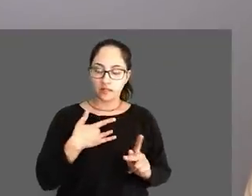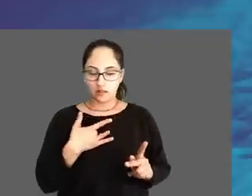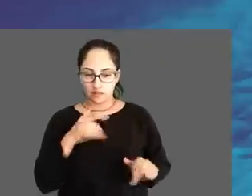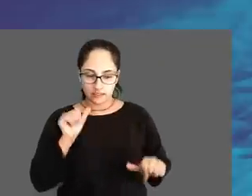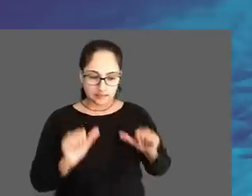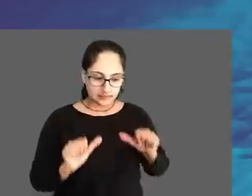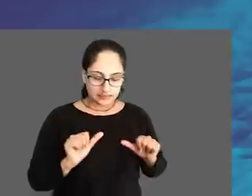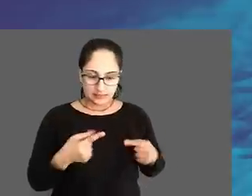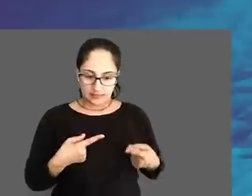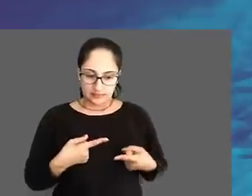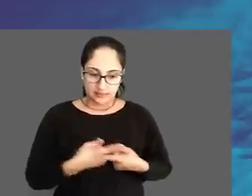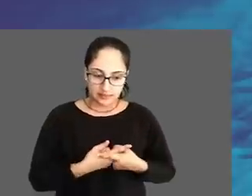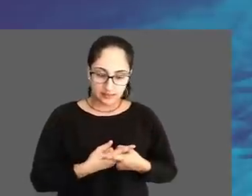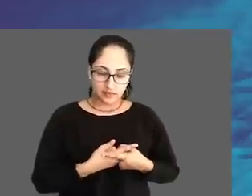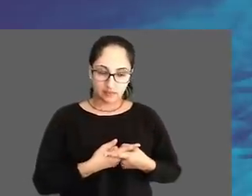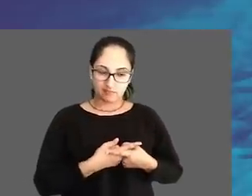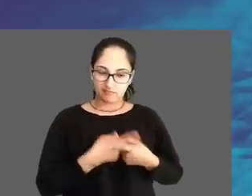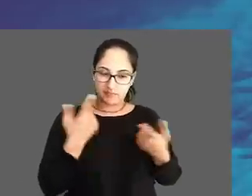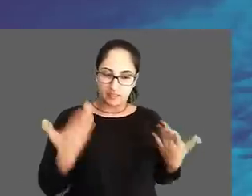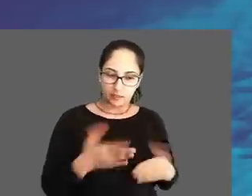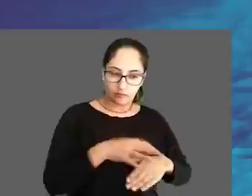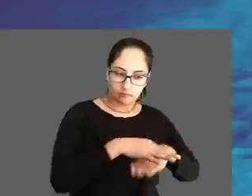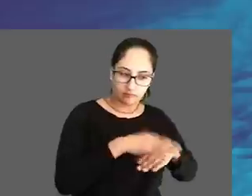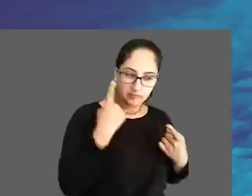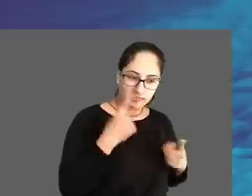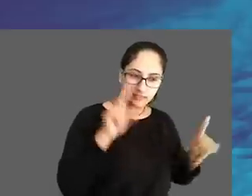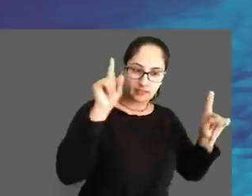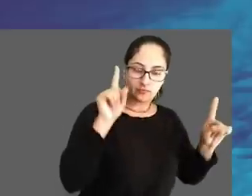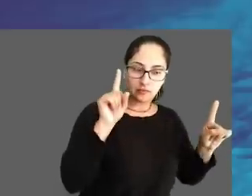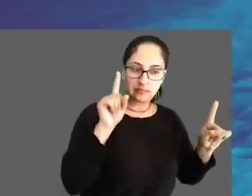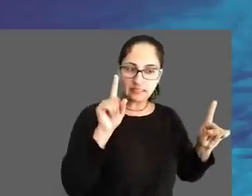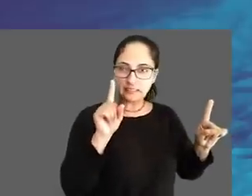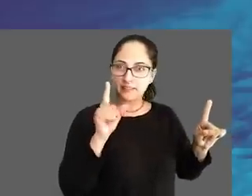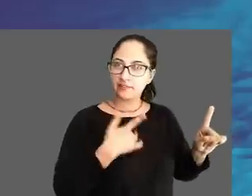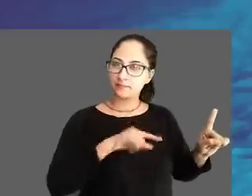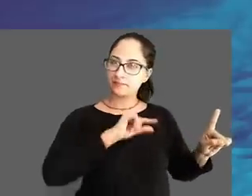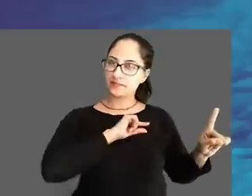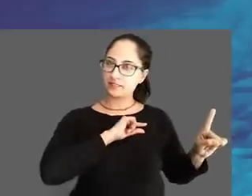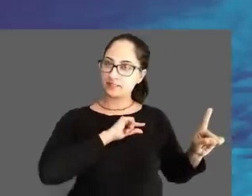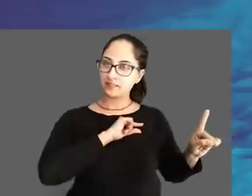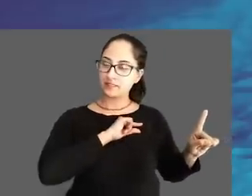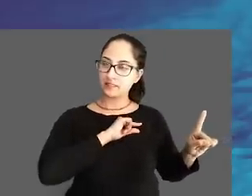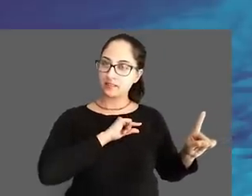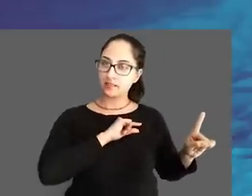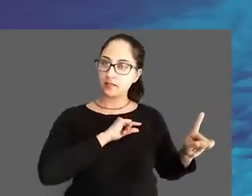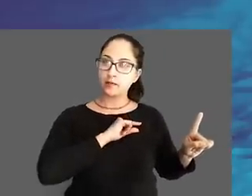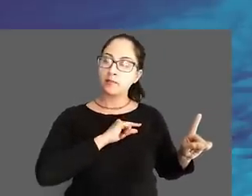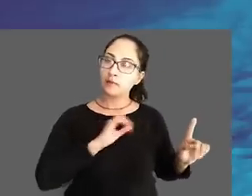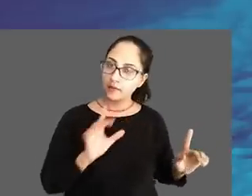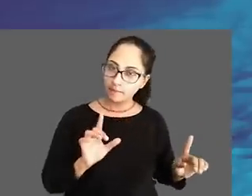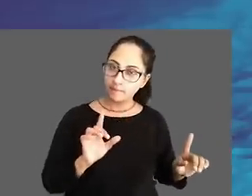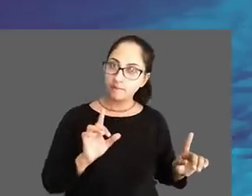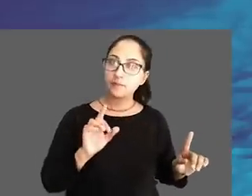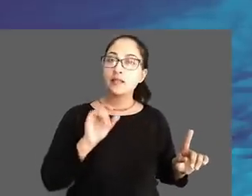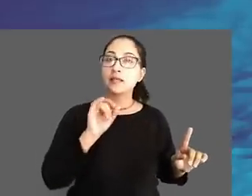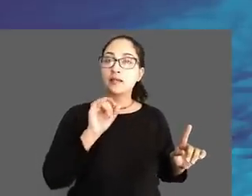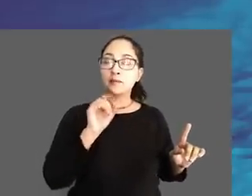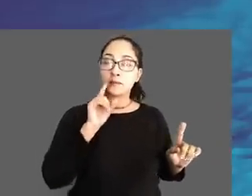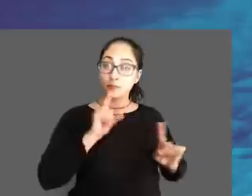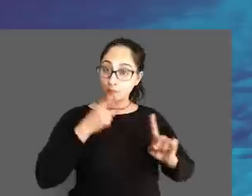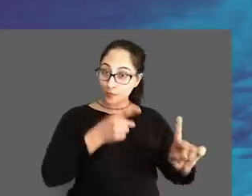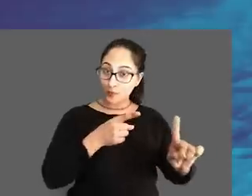and everyone can, have the quality of life that Islam really teaches us